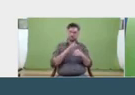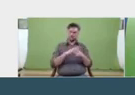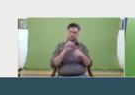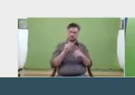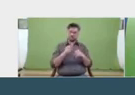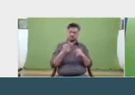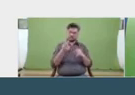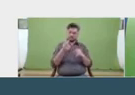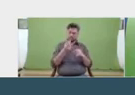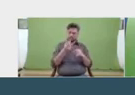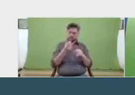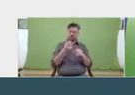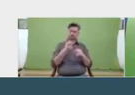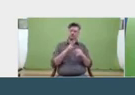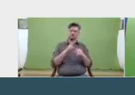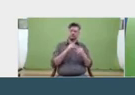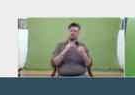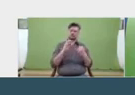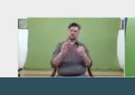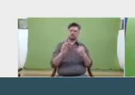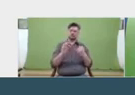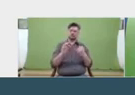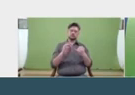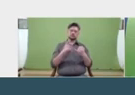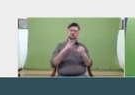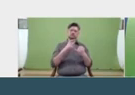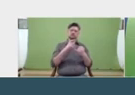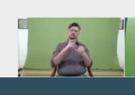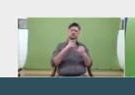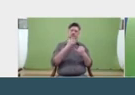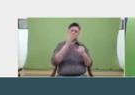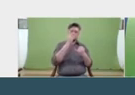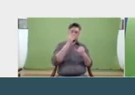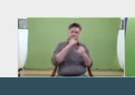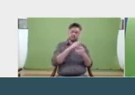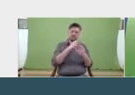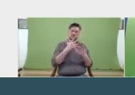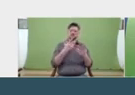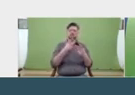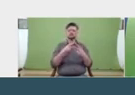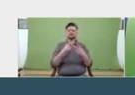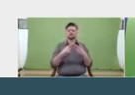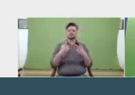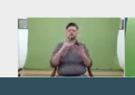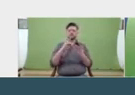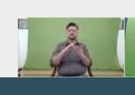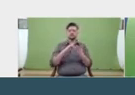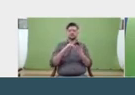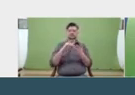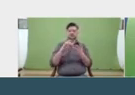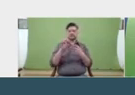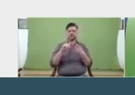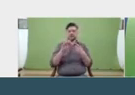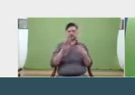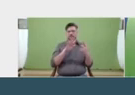vso language so arabic and middle east you find it you find it somewhere in eurasia etc next